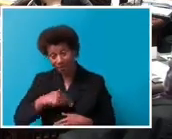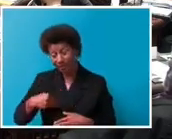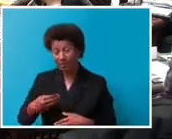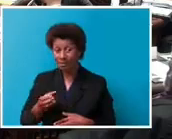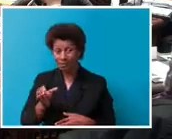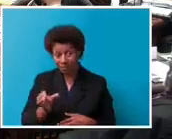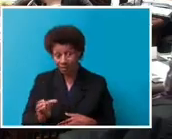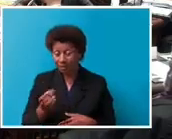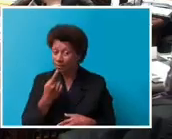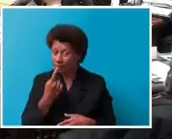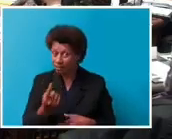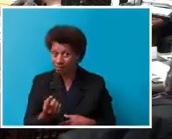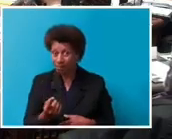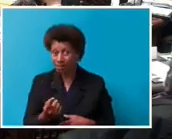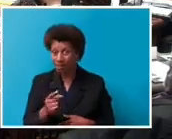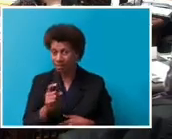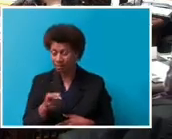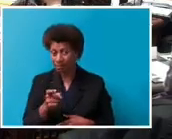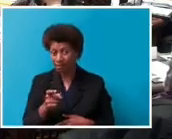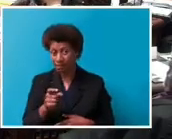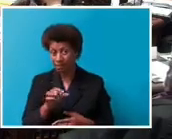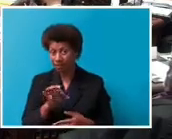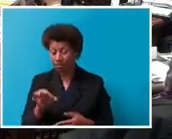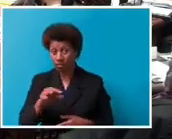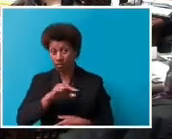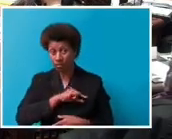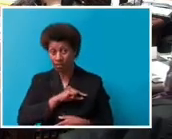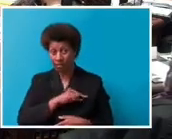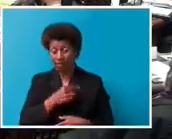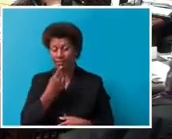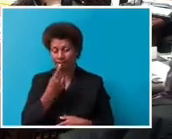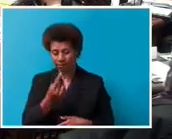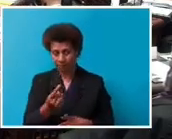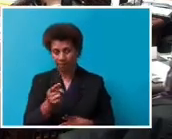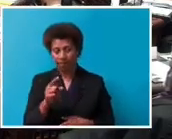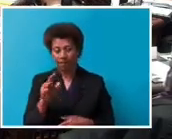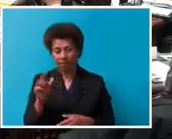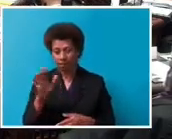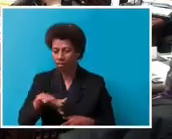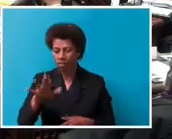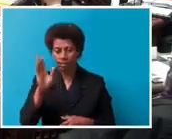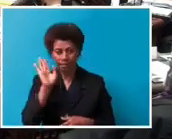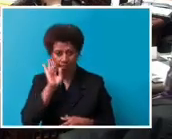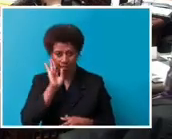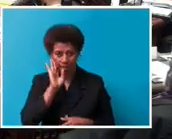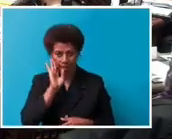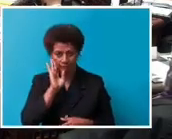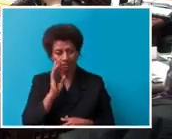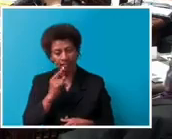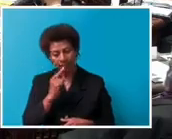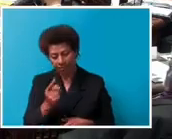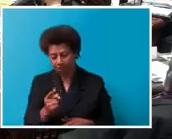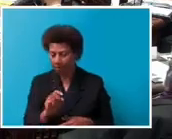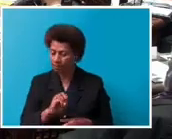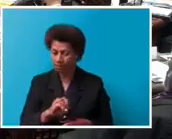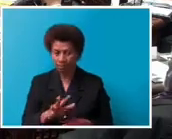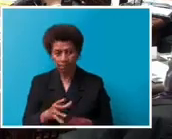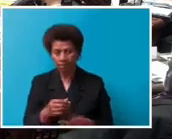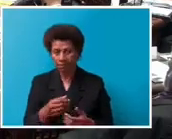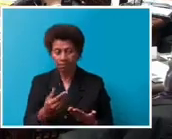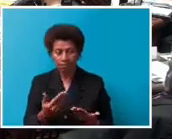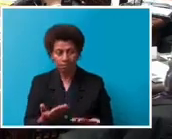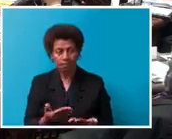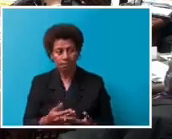if I had not qualified it, I understand. But I did, sir, and I think everybody heard that. I think that should be left alone. Thank you, Honorable Speaker. Thank